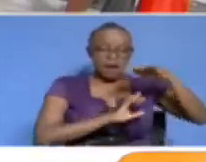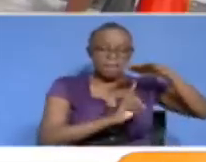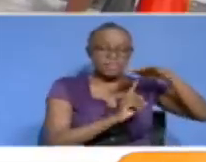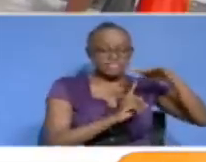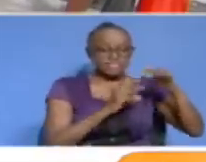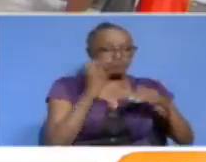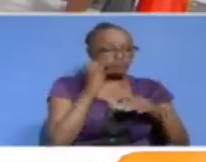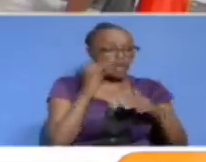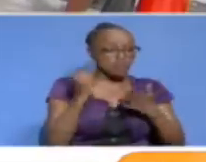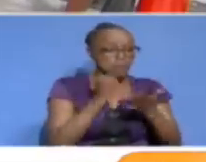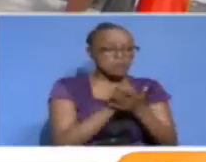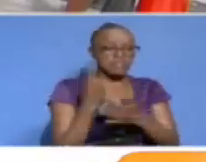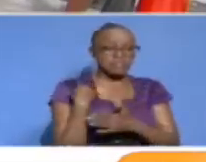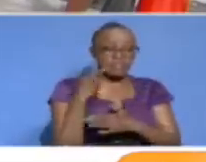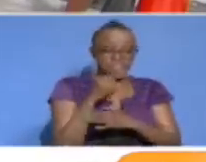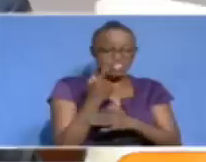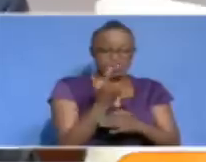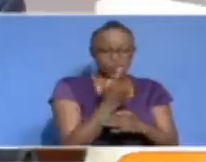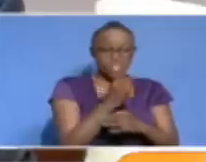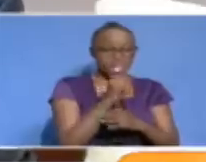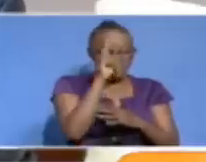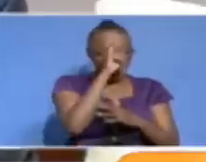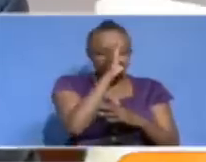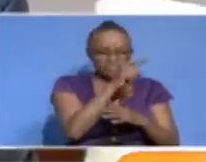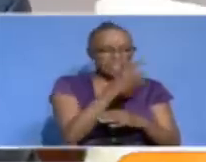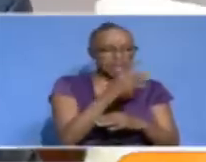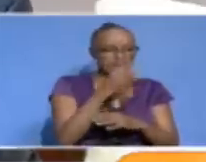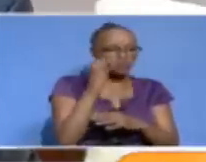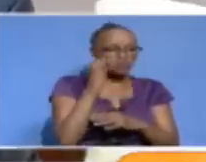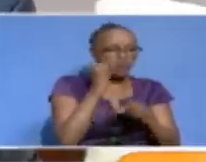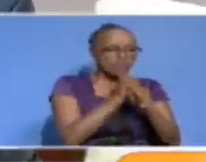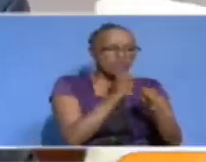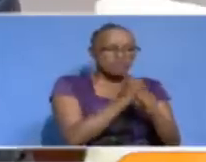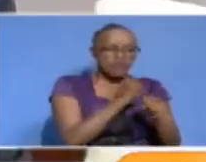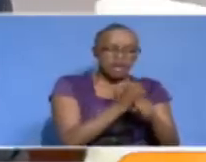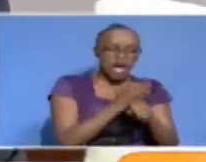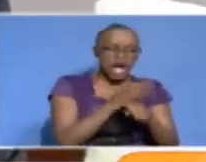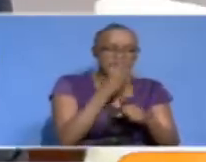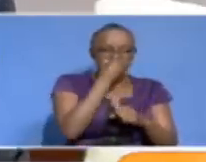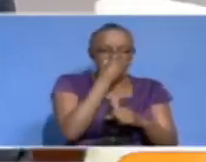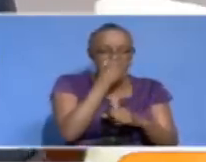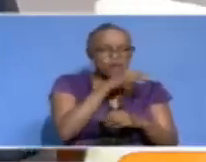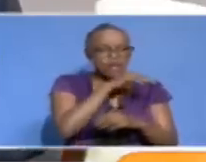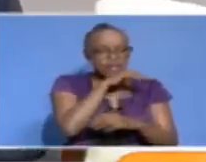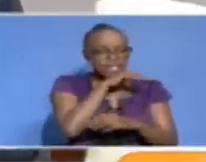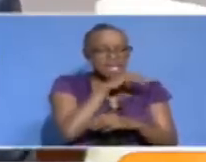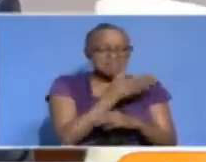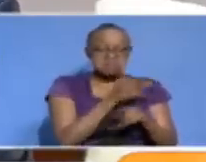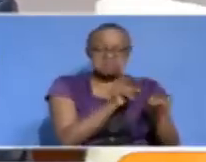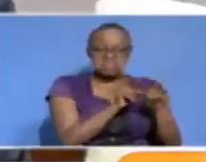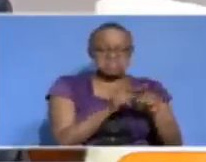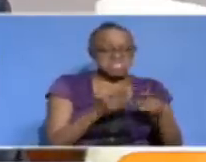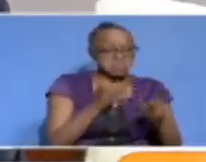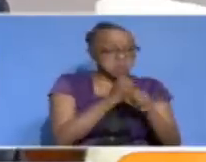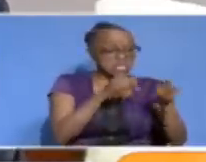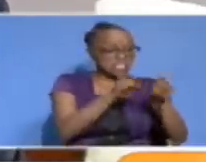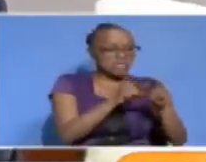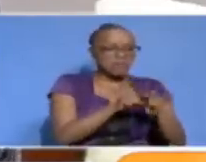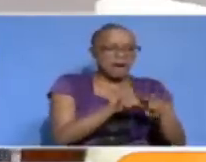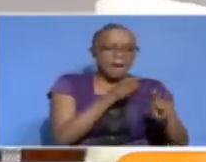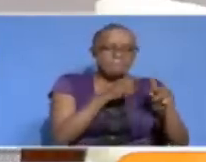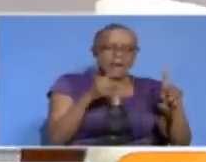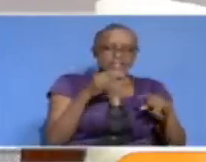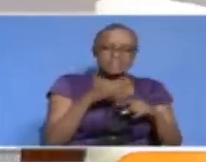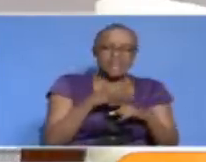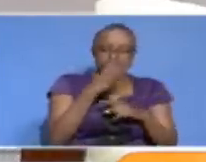being appointed yesterday, is that a sideshow? But Matiang'i is a performer just like Sonko, Uhuru and Ruto and Raila. But before, Ruto was in charge.